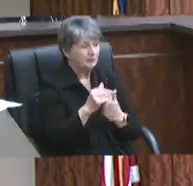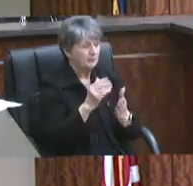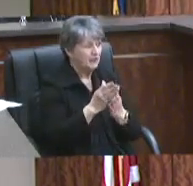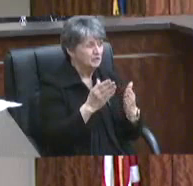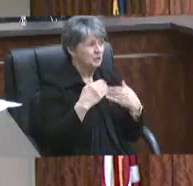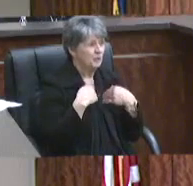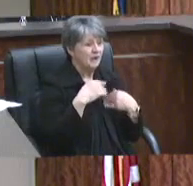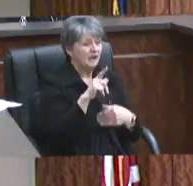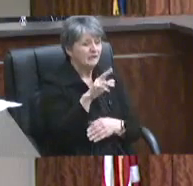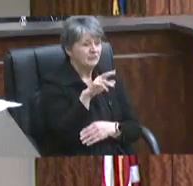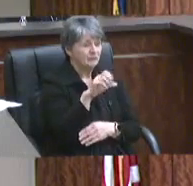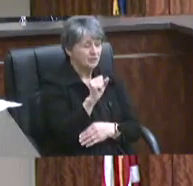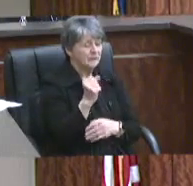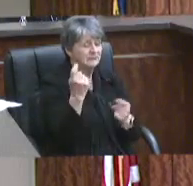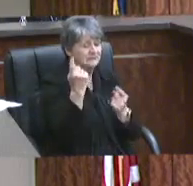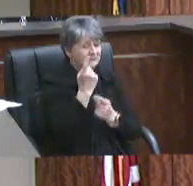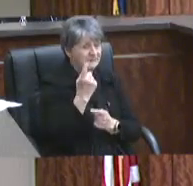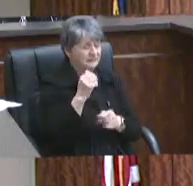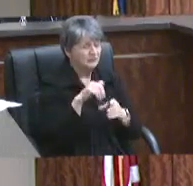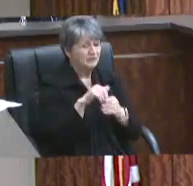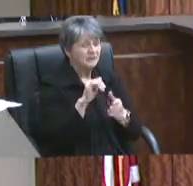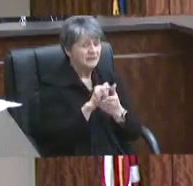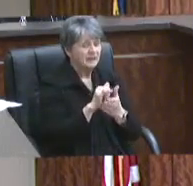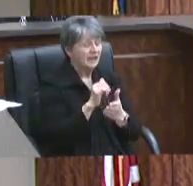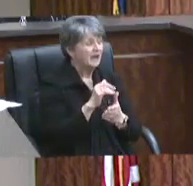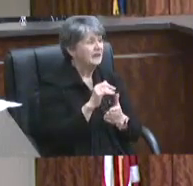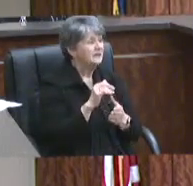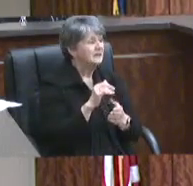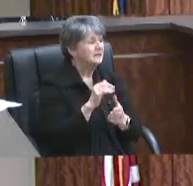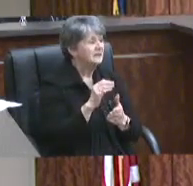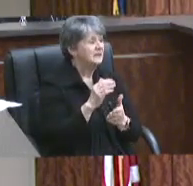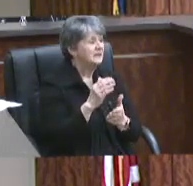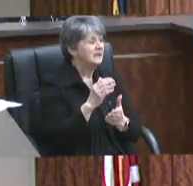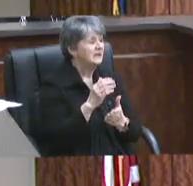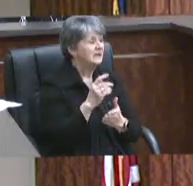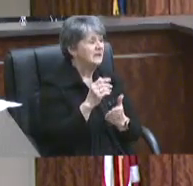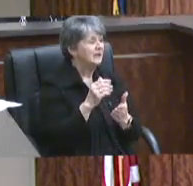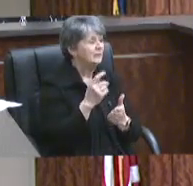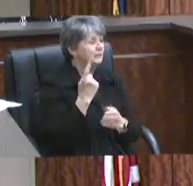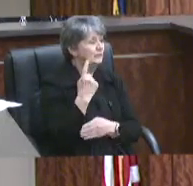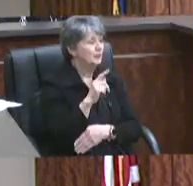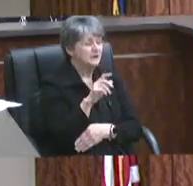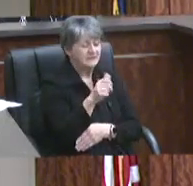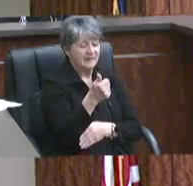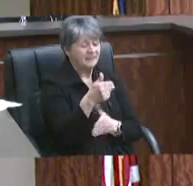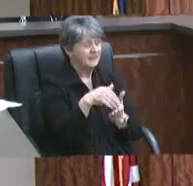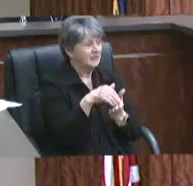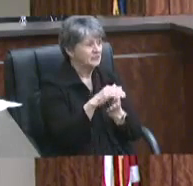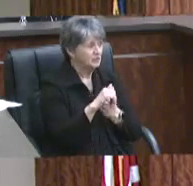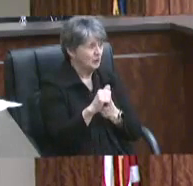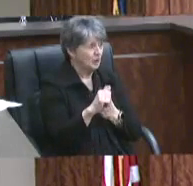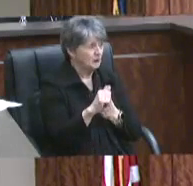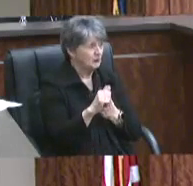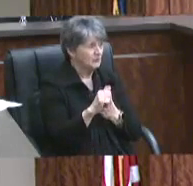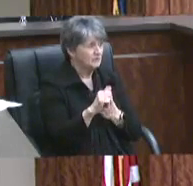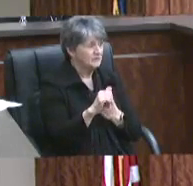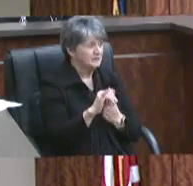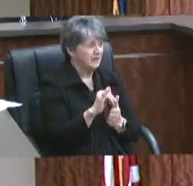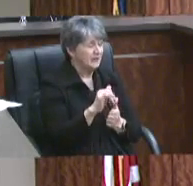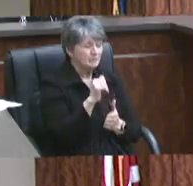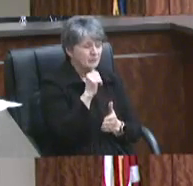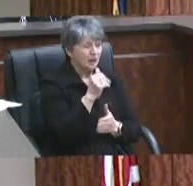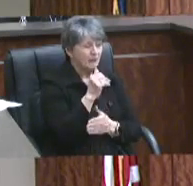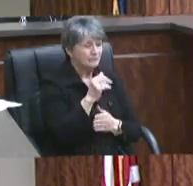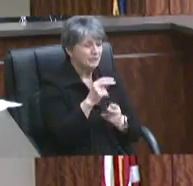be considered in that budget in the amount of $10,000. I would like to say that I am pretty unfamiliar with the